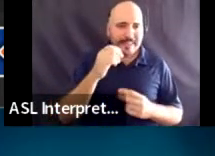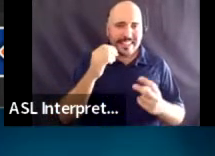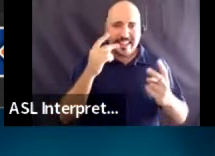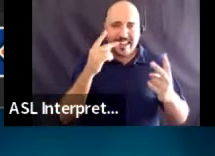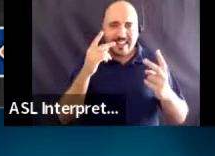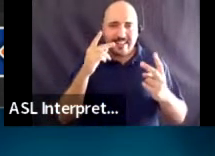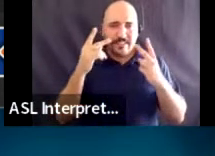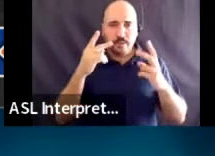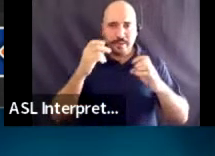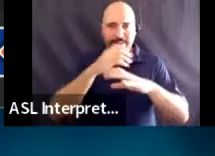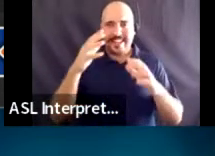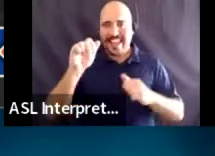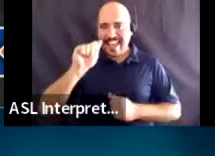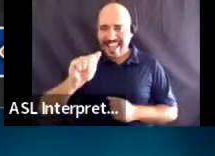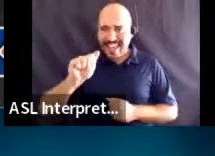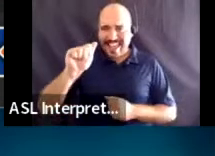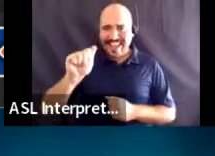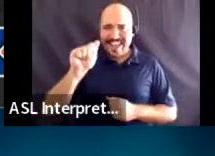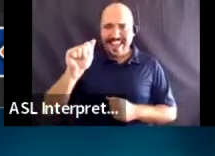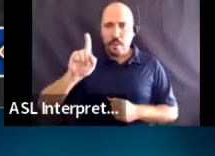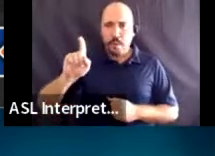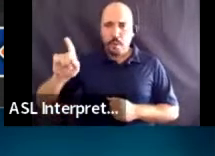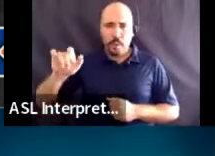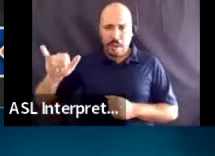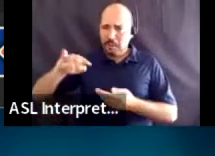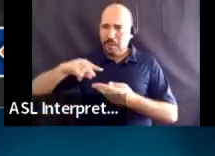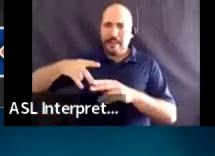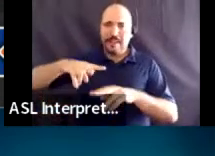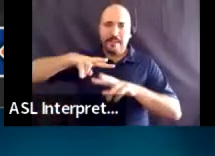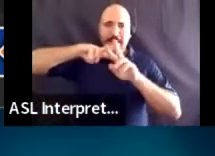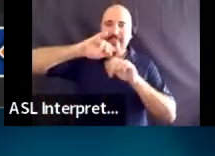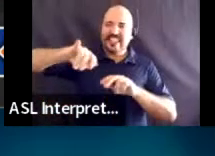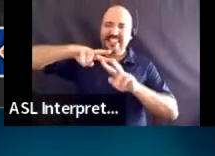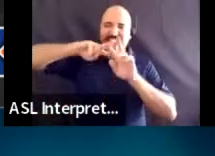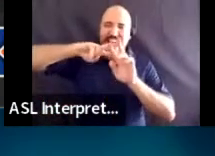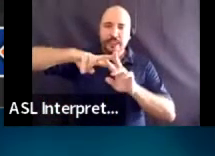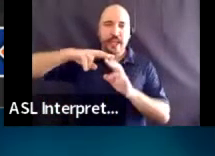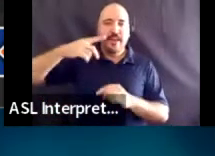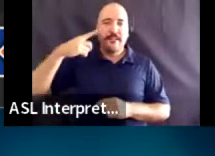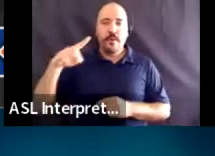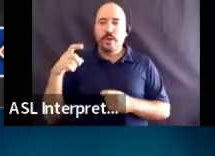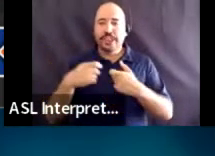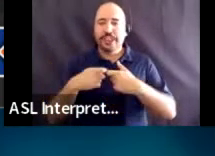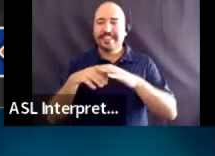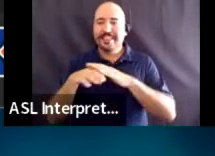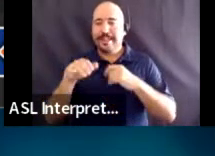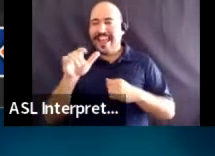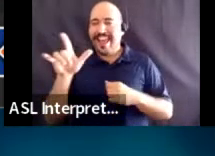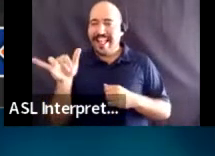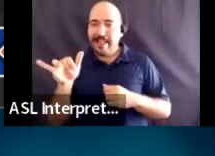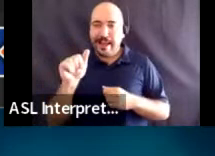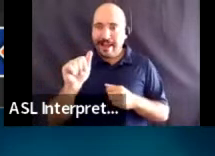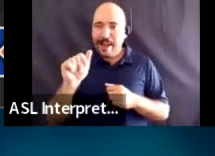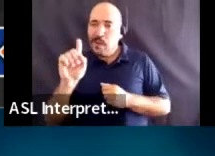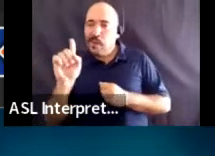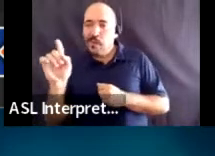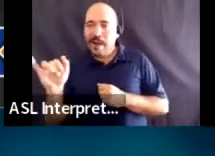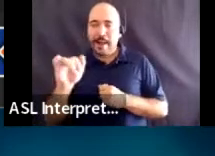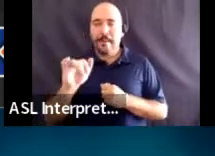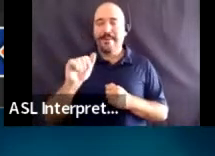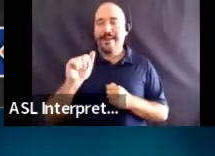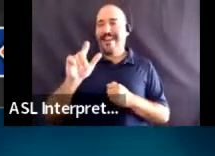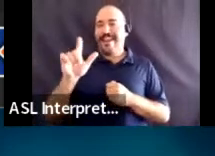you're not familiar, A11Y is the hashtag for digital accessibility. We wanted to make the slide title a little bit shorter